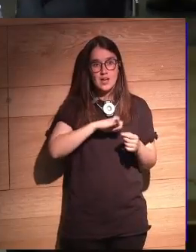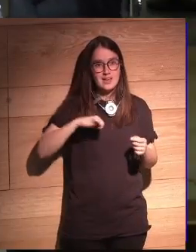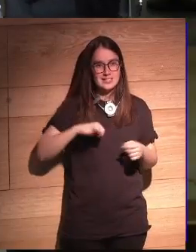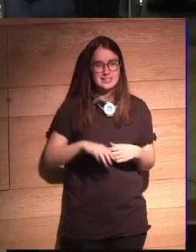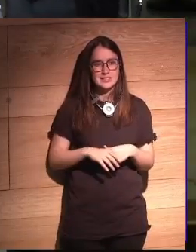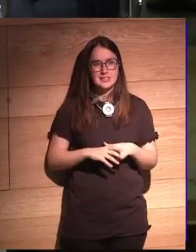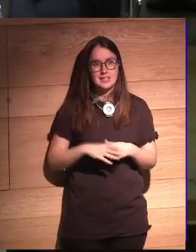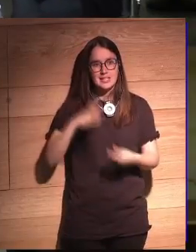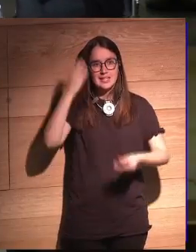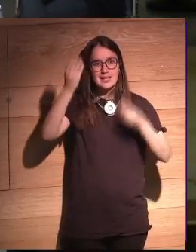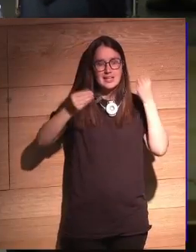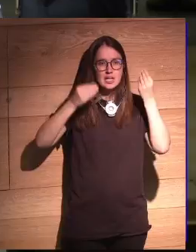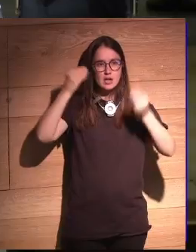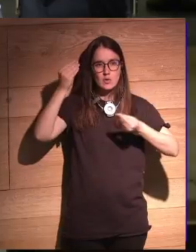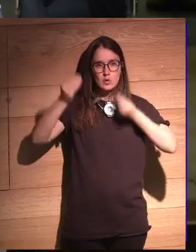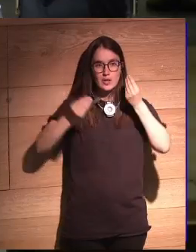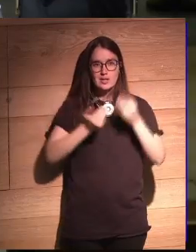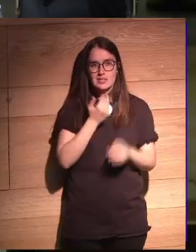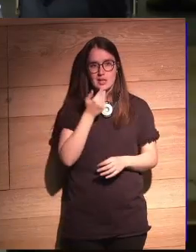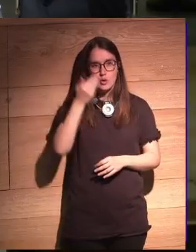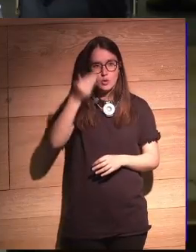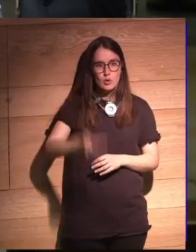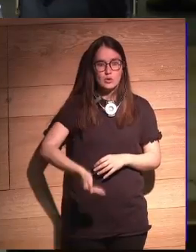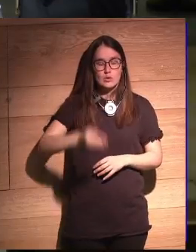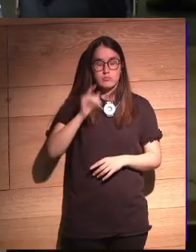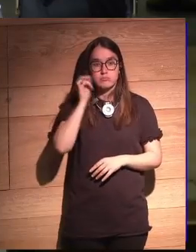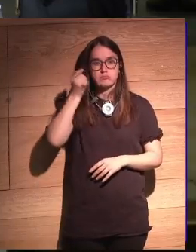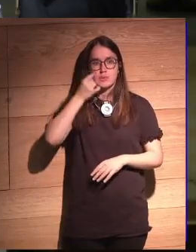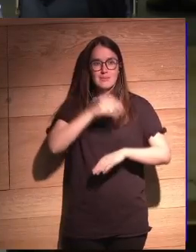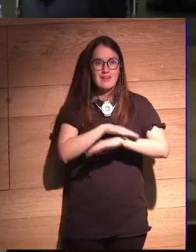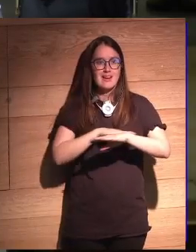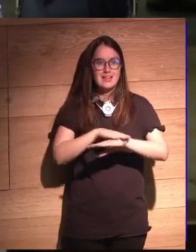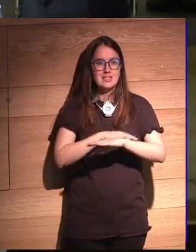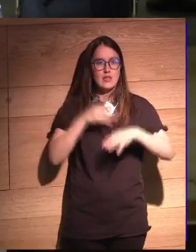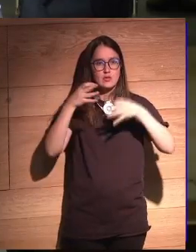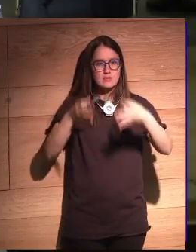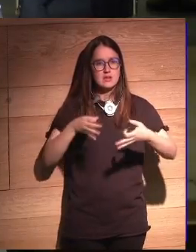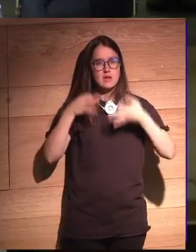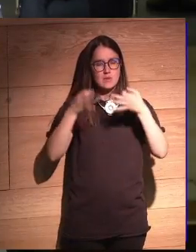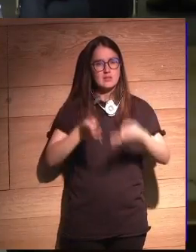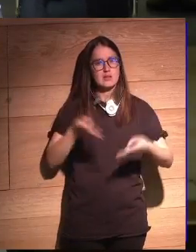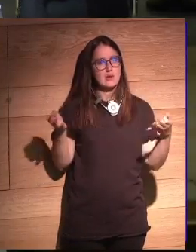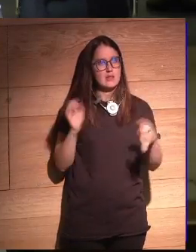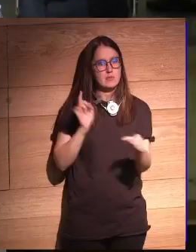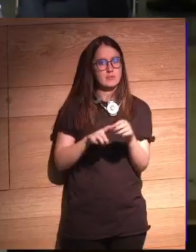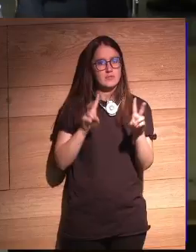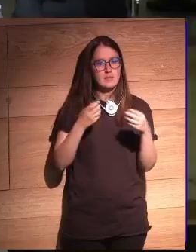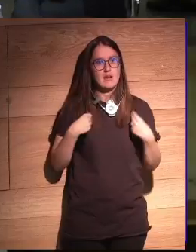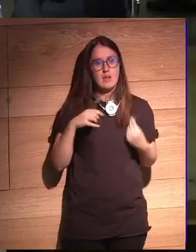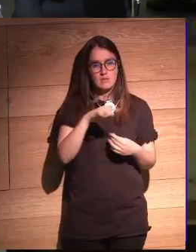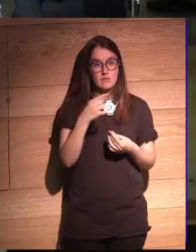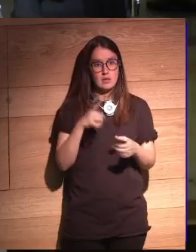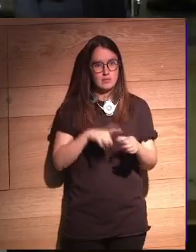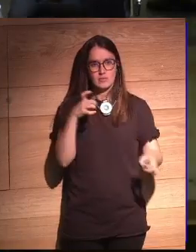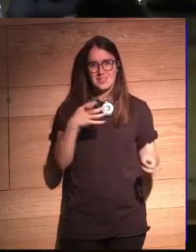really important point to realize that the state will always be involved in housing, and there's no way for it not to be. The question is, what